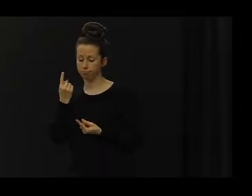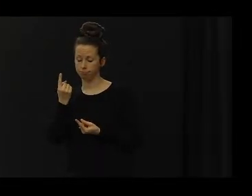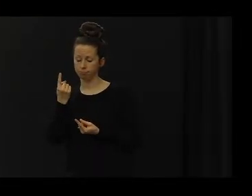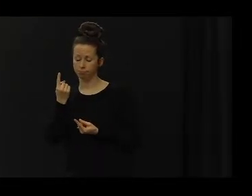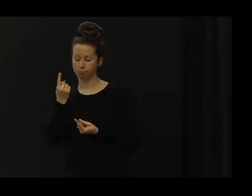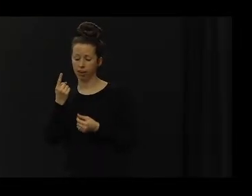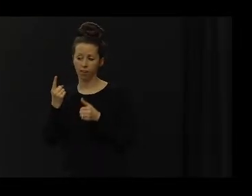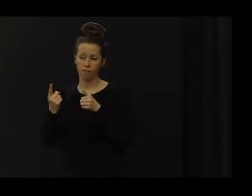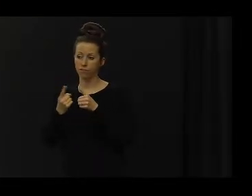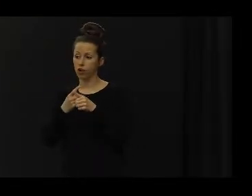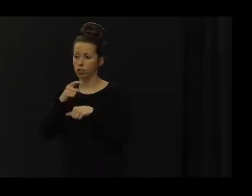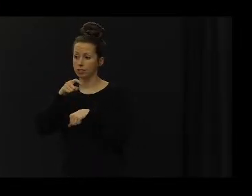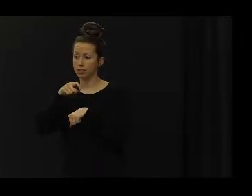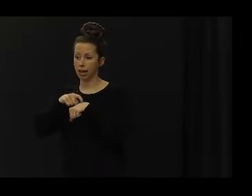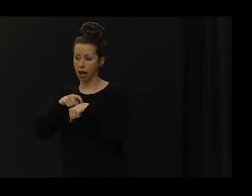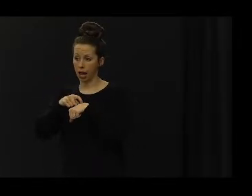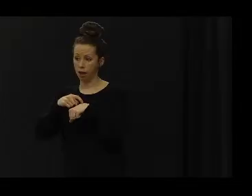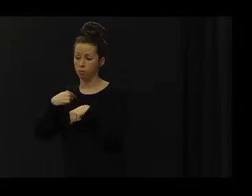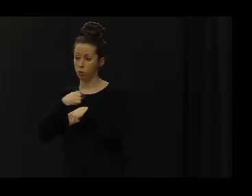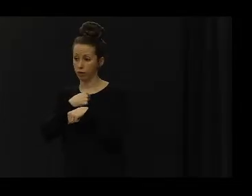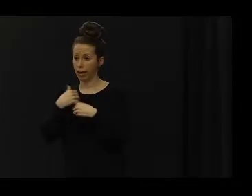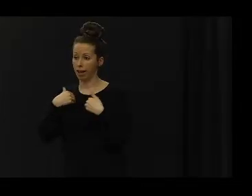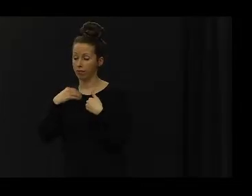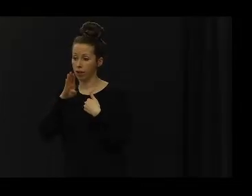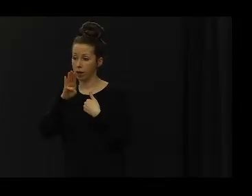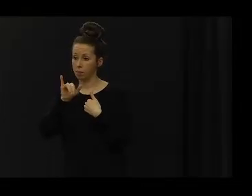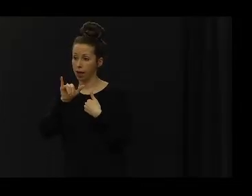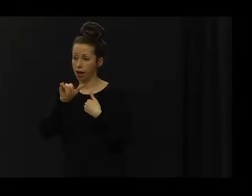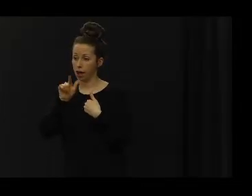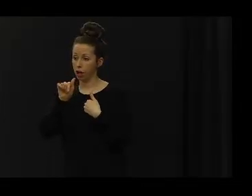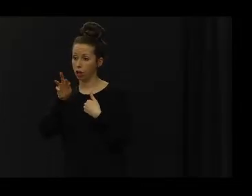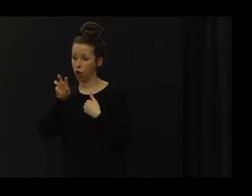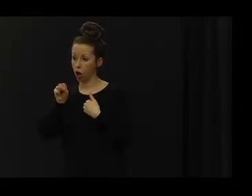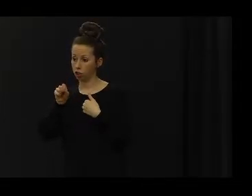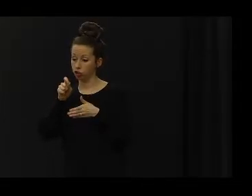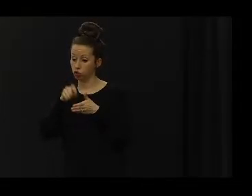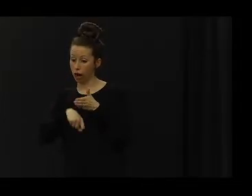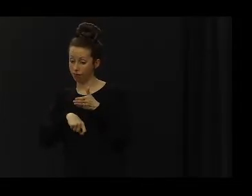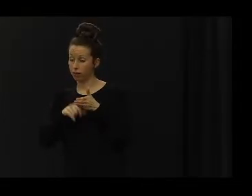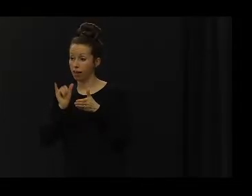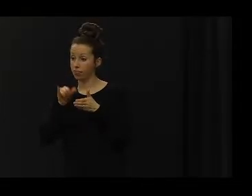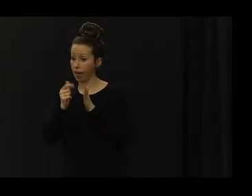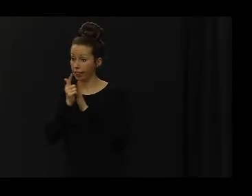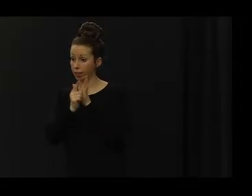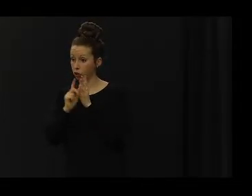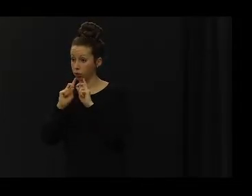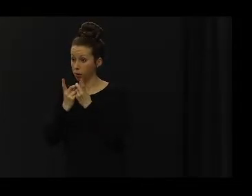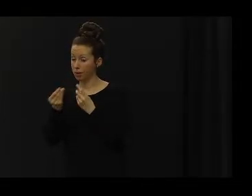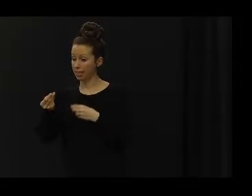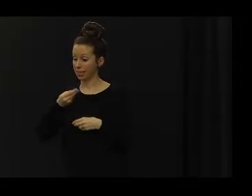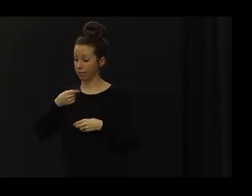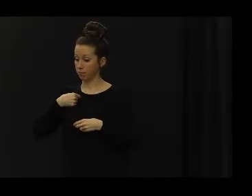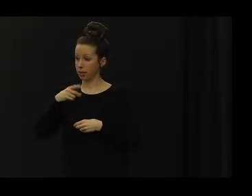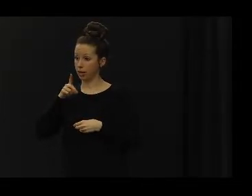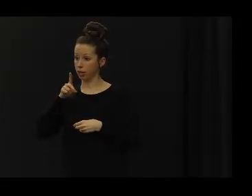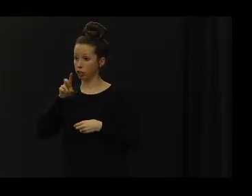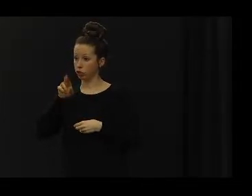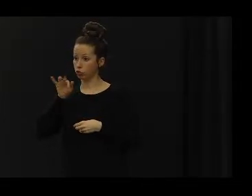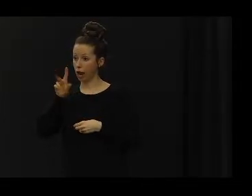the first time when we had the bylaws drafted, the legal department gave me a draft of